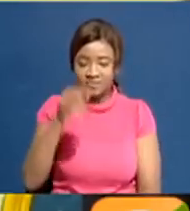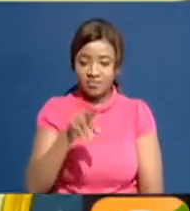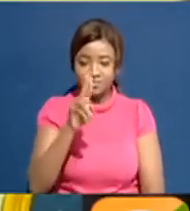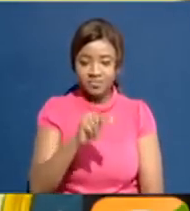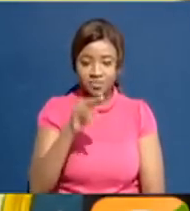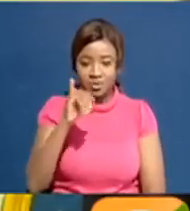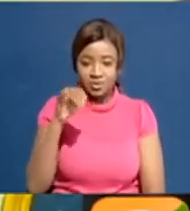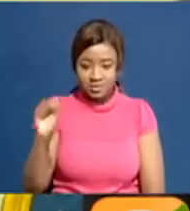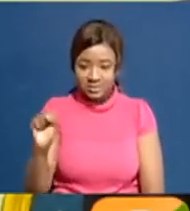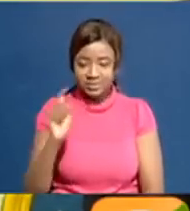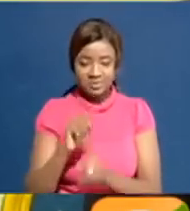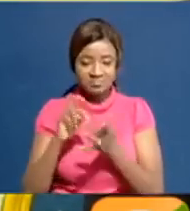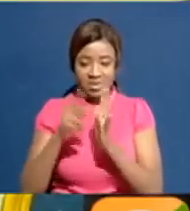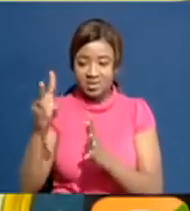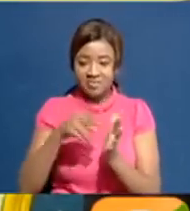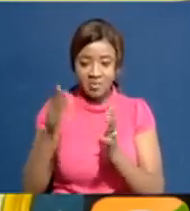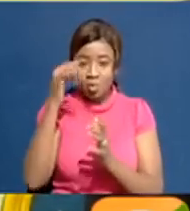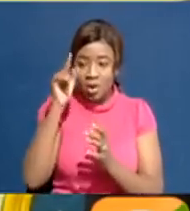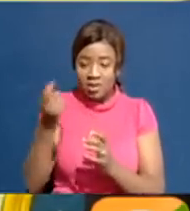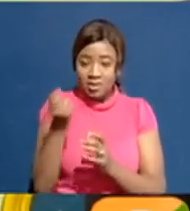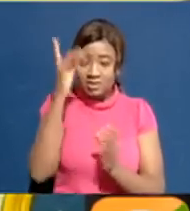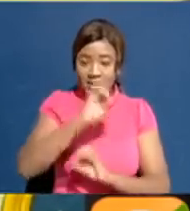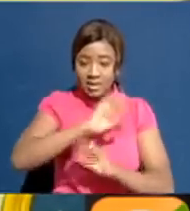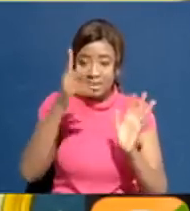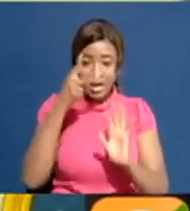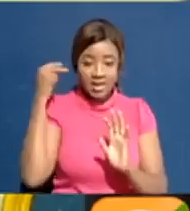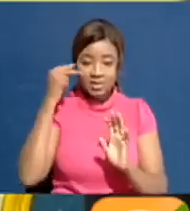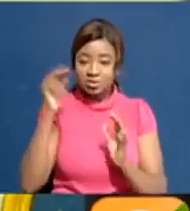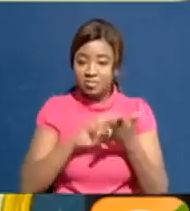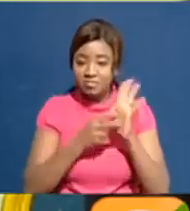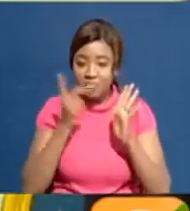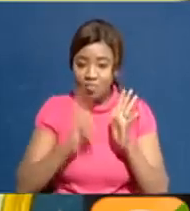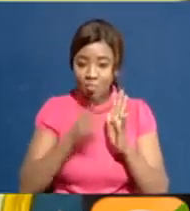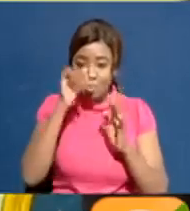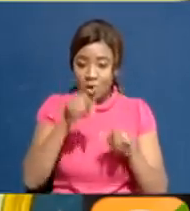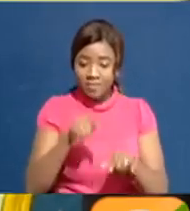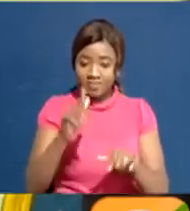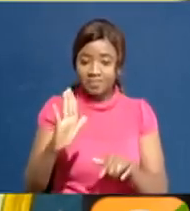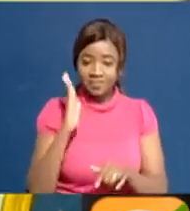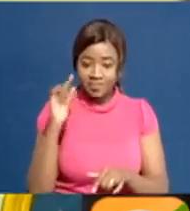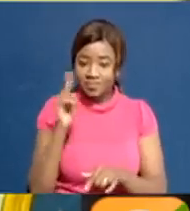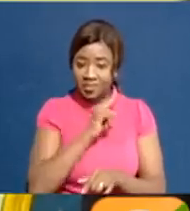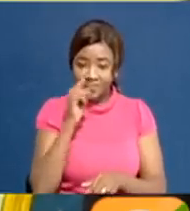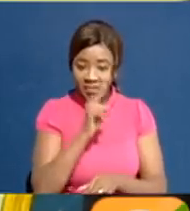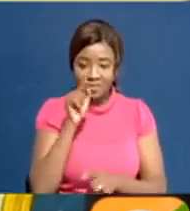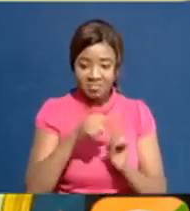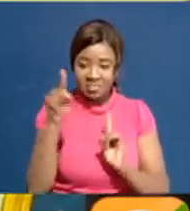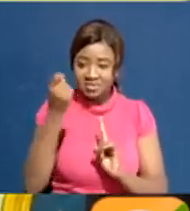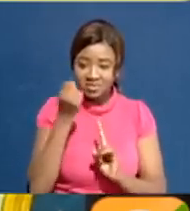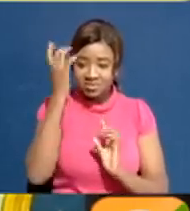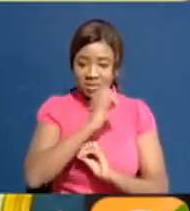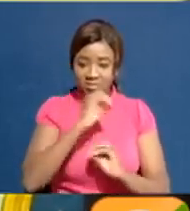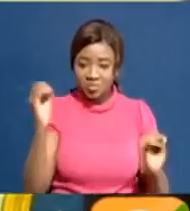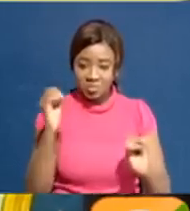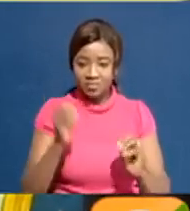enrich understanding of terrorism as one of Kenya's most enduring national security threat, which ought to have been